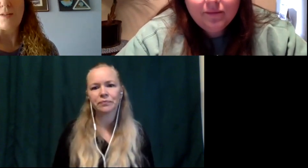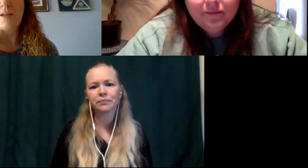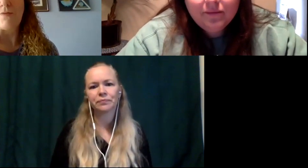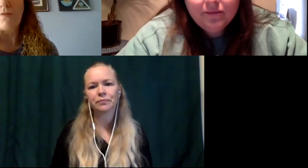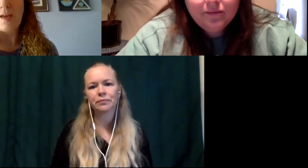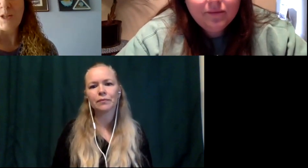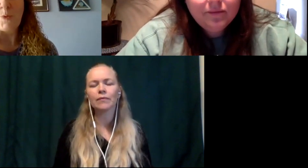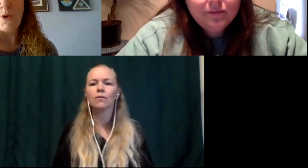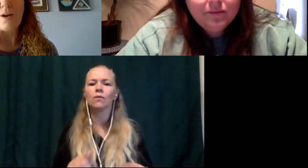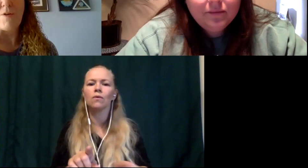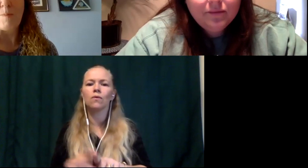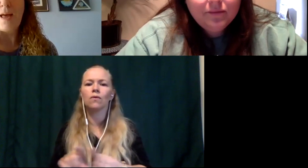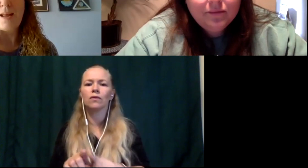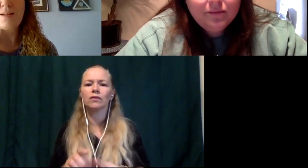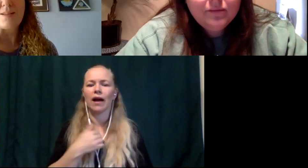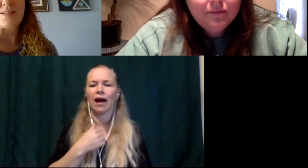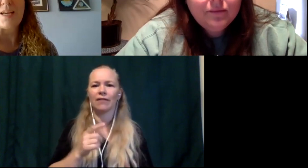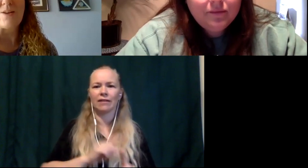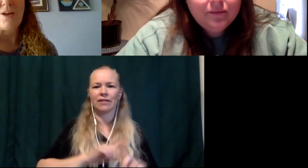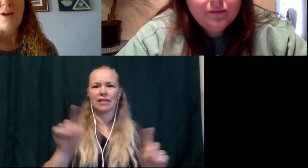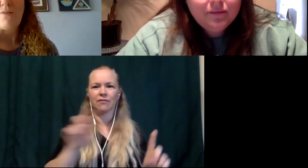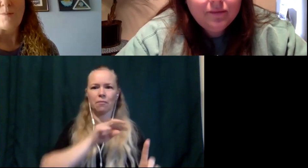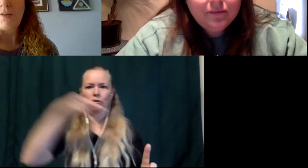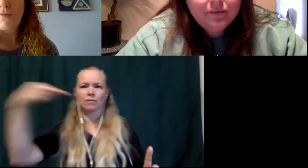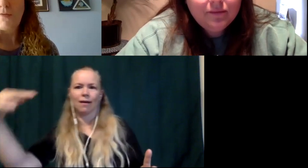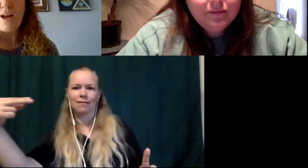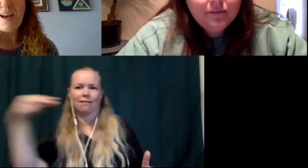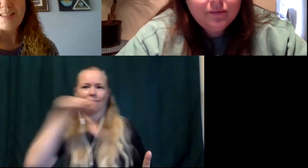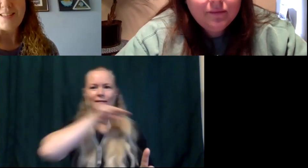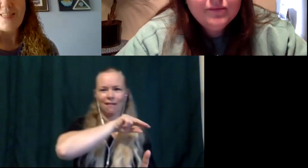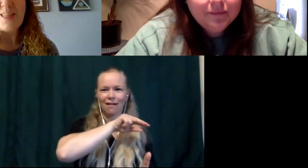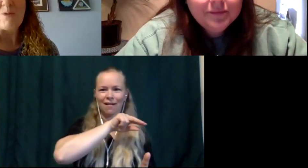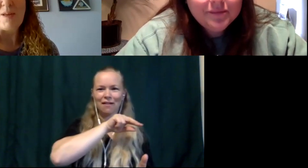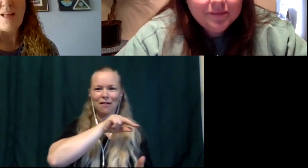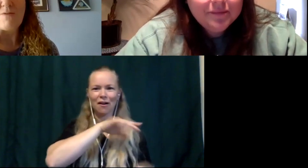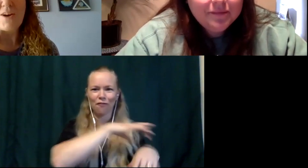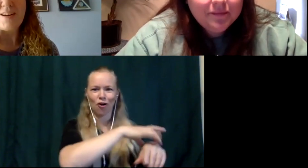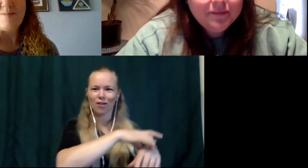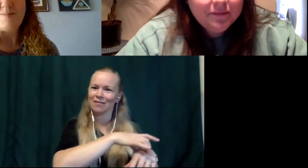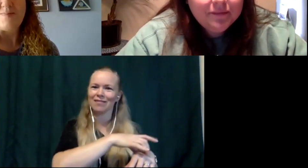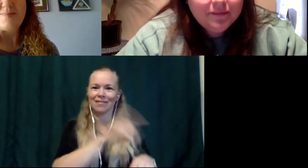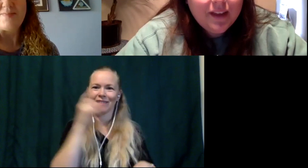have a different point of our planet, to see it from different eyes, I think that would be a lot of